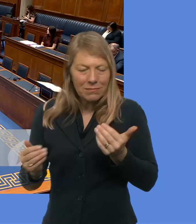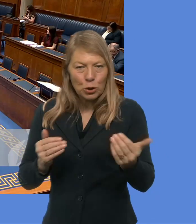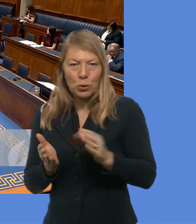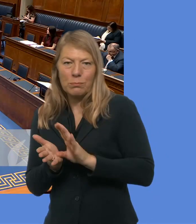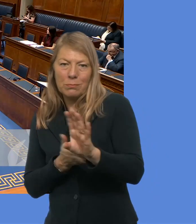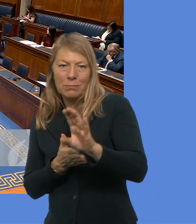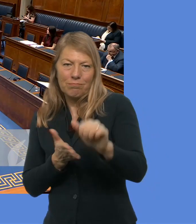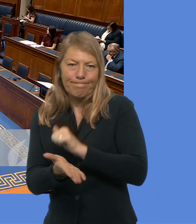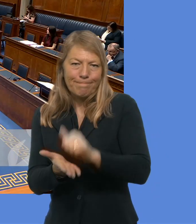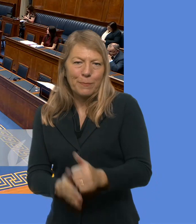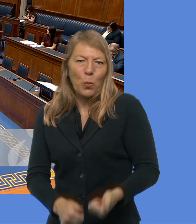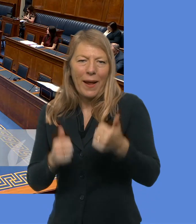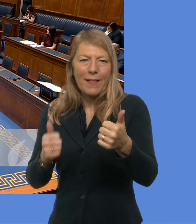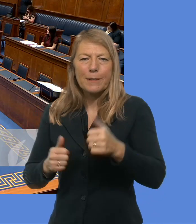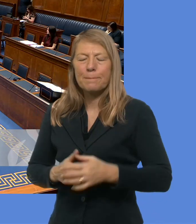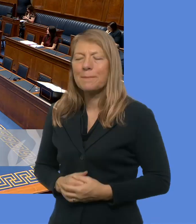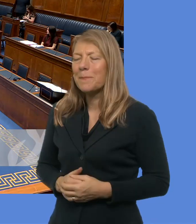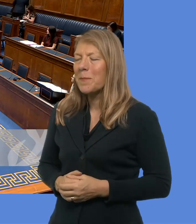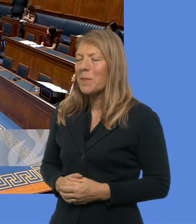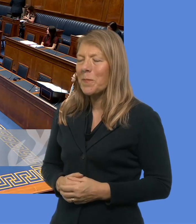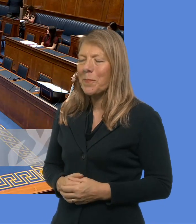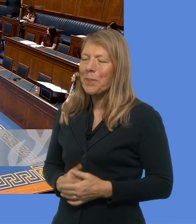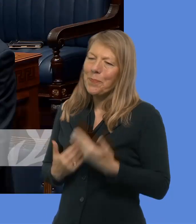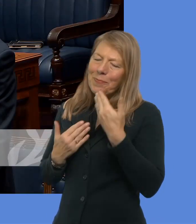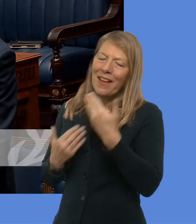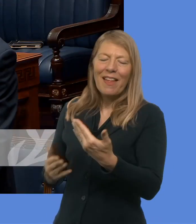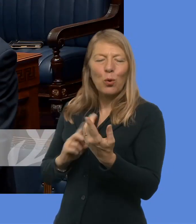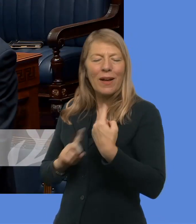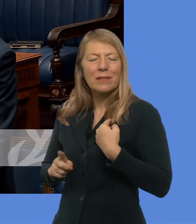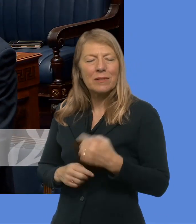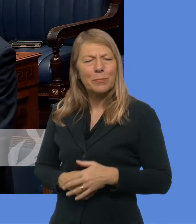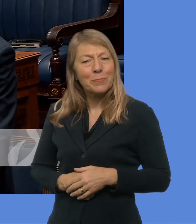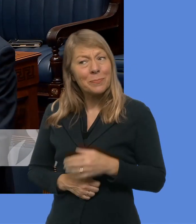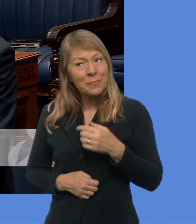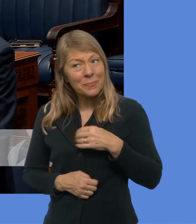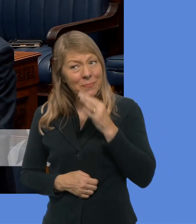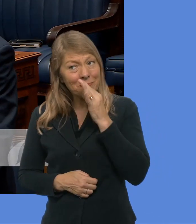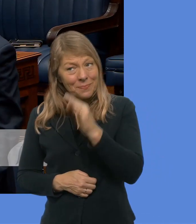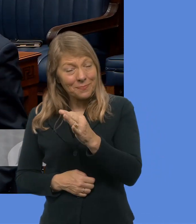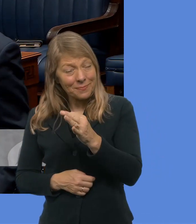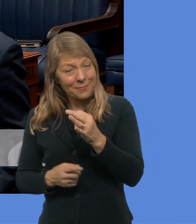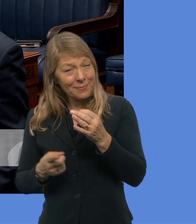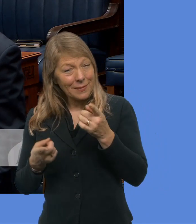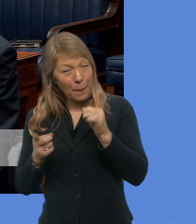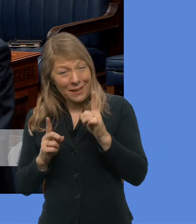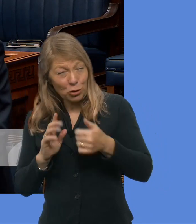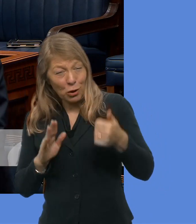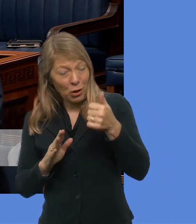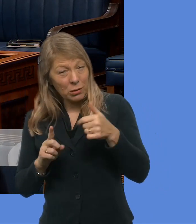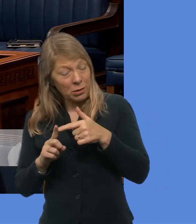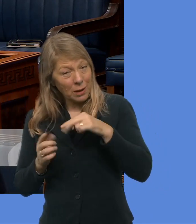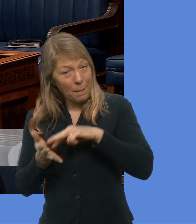supplementary. Thank you, Principal Deputy Speaker, and thank the Minister for the answer. Can I ask her if she has plans to improve improving the strategy for